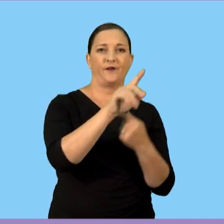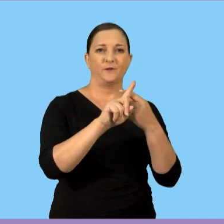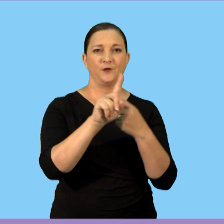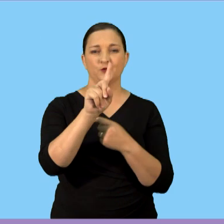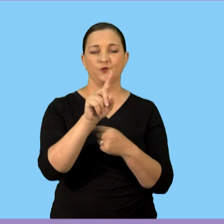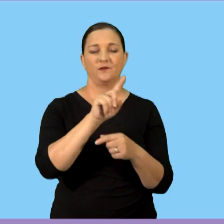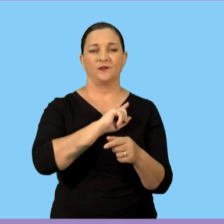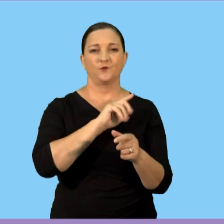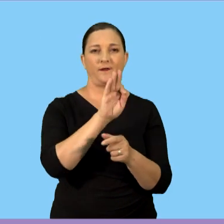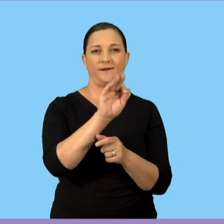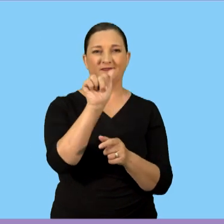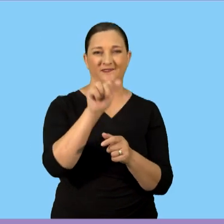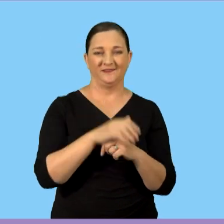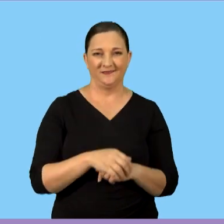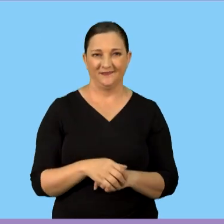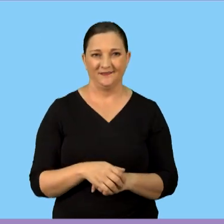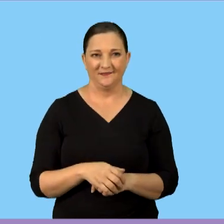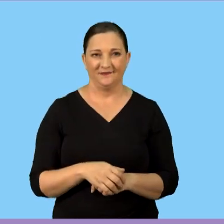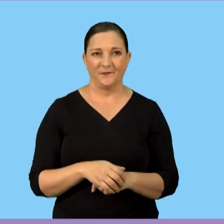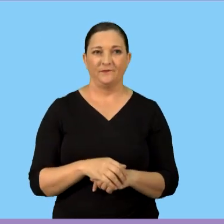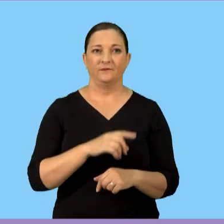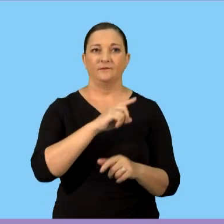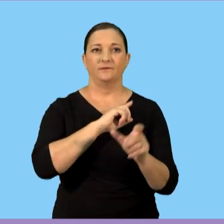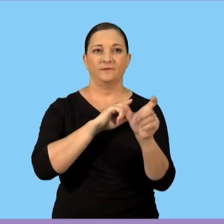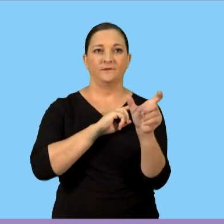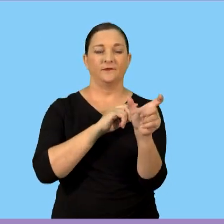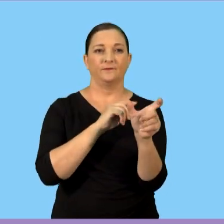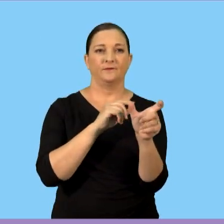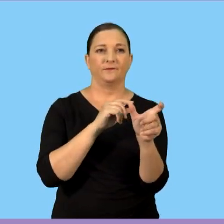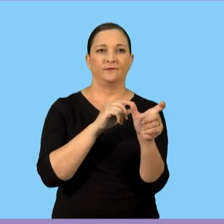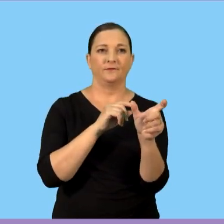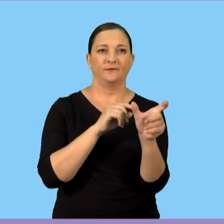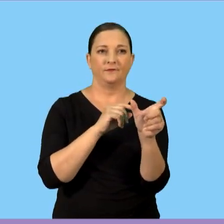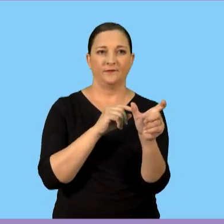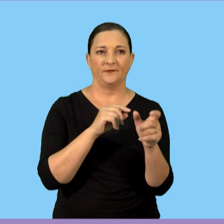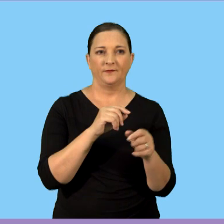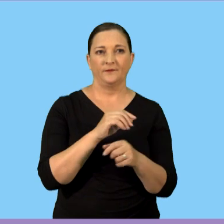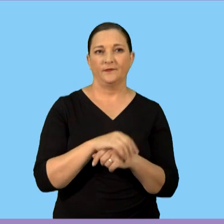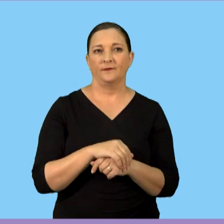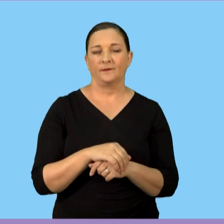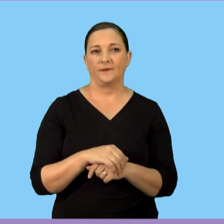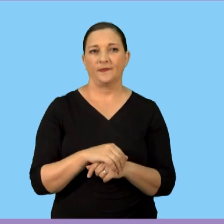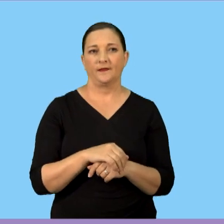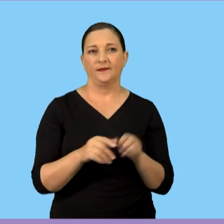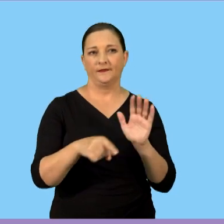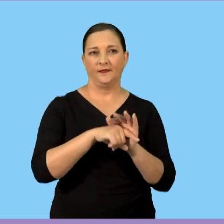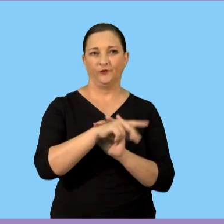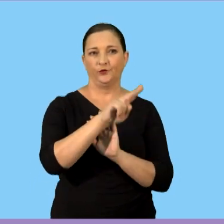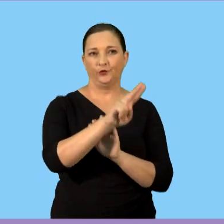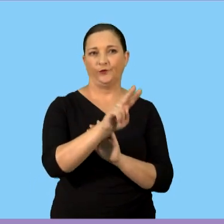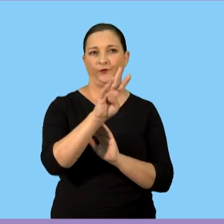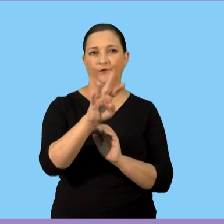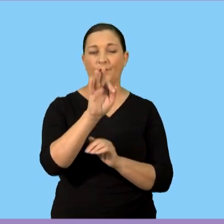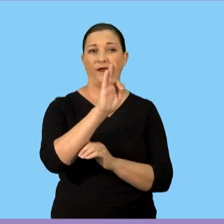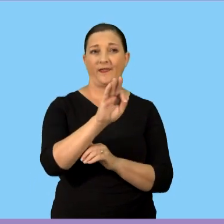exponent 6. So my final answer there is negative 24f exponent 8 plus 12f exponent